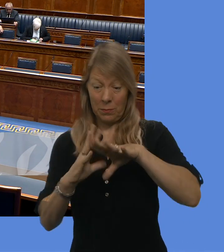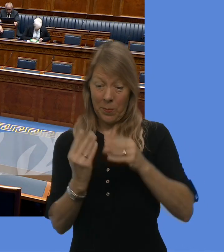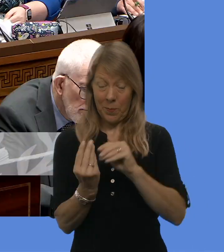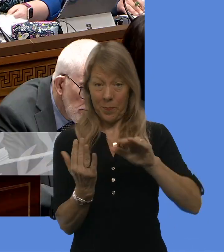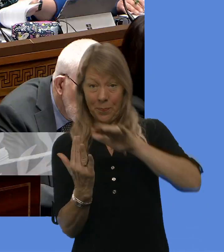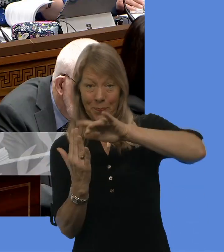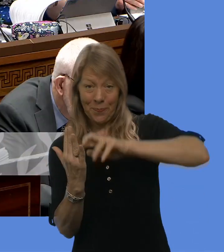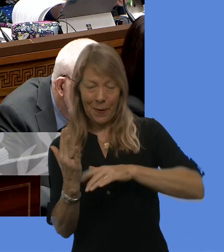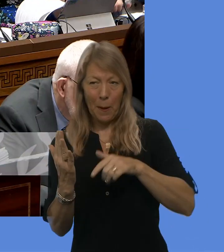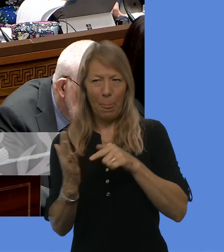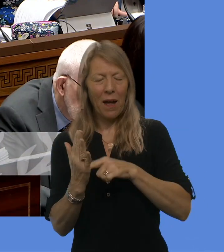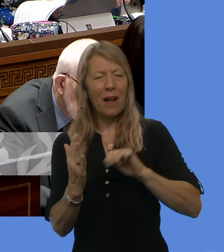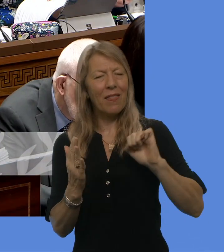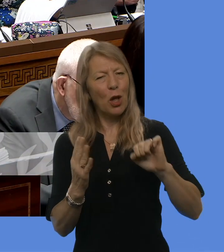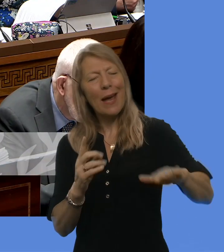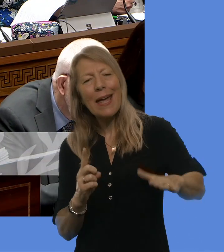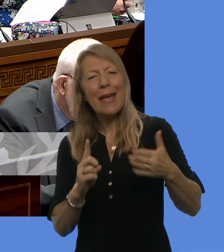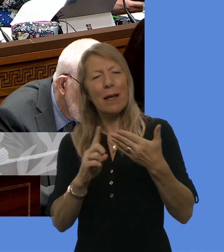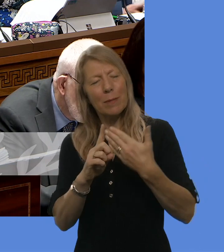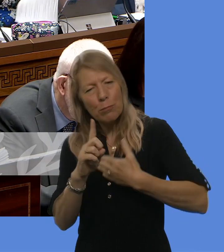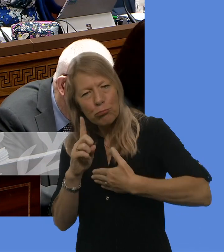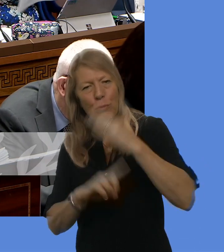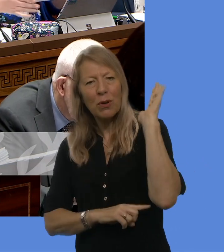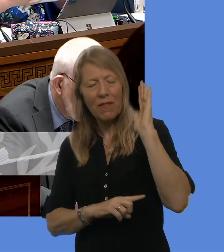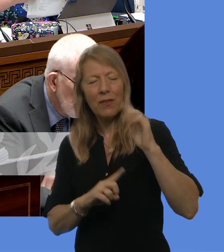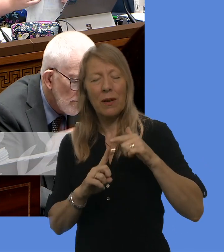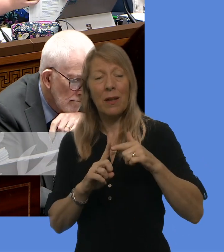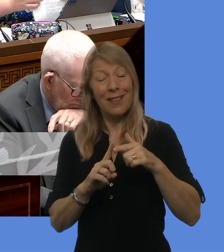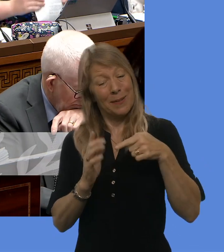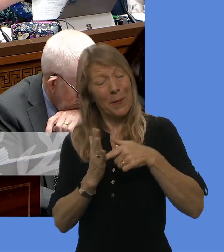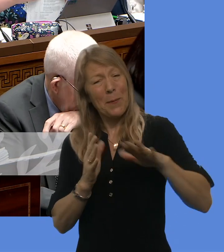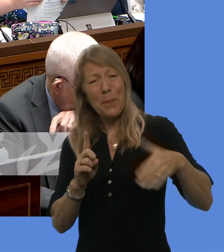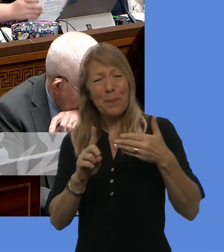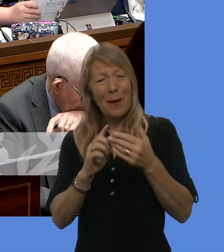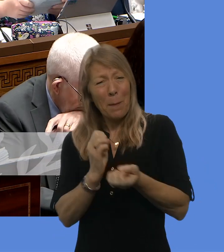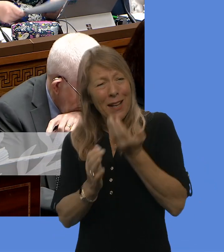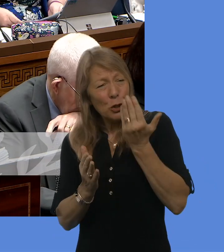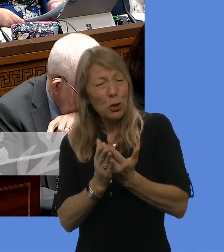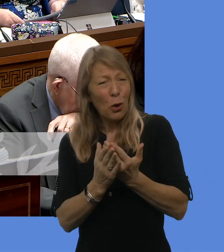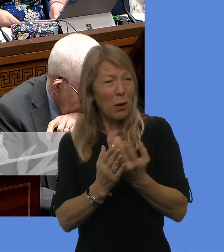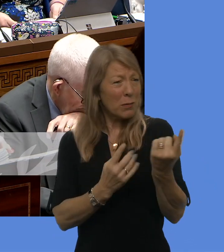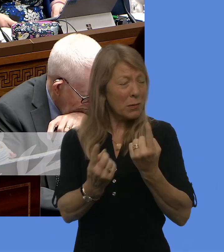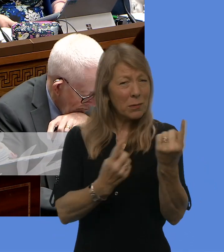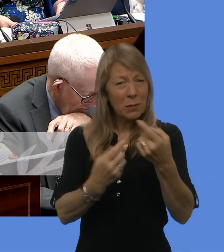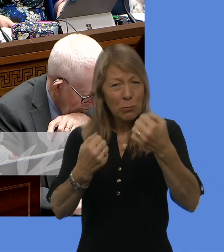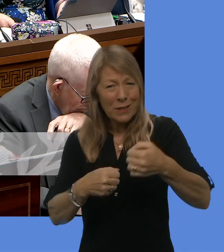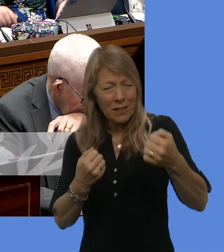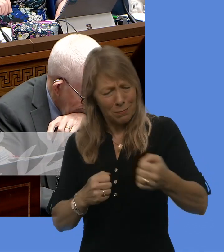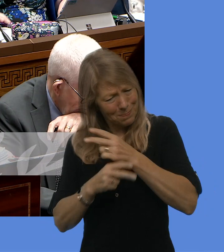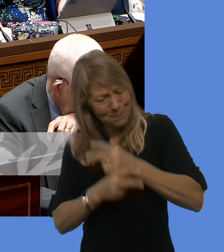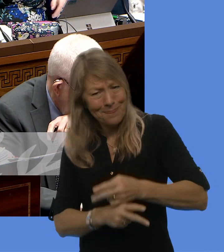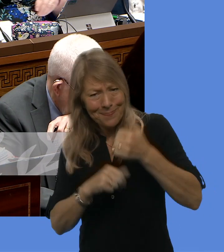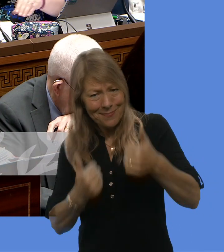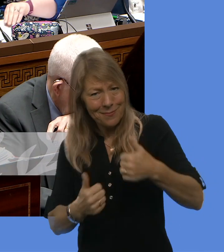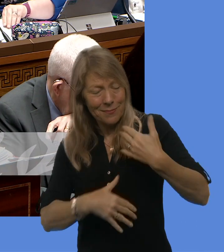improvement. The focus of the programme is delivering the best possible service to those in our care and for wider society. Year 2 concluded at